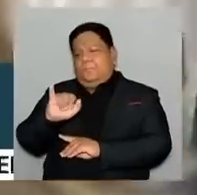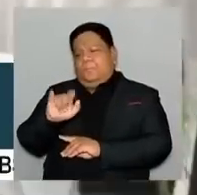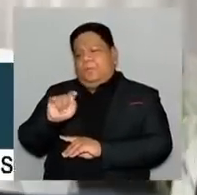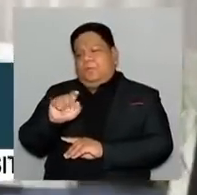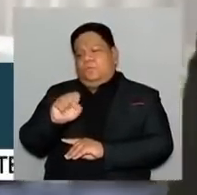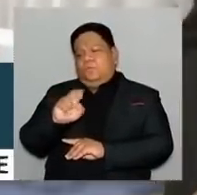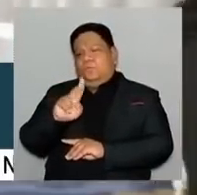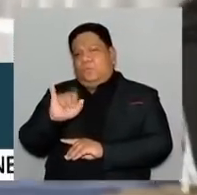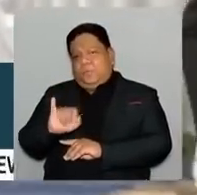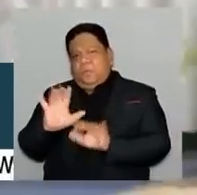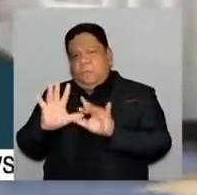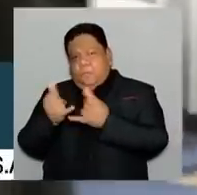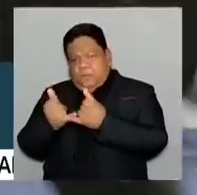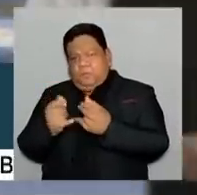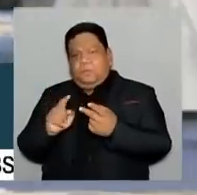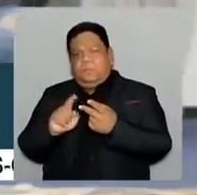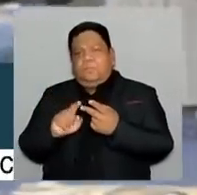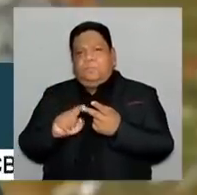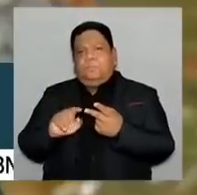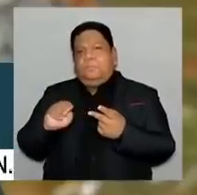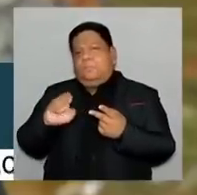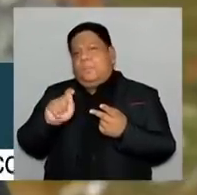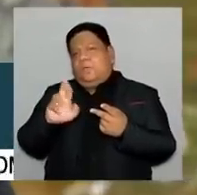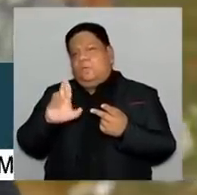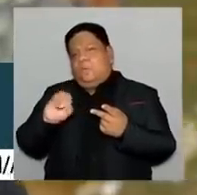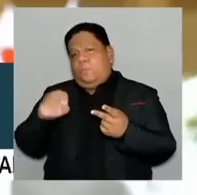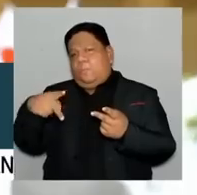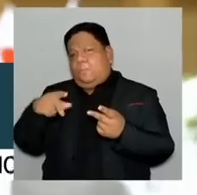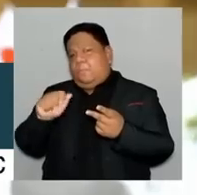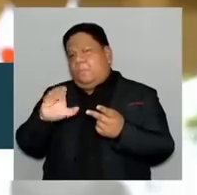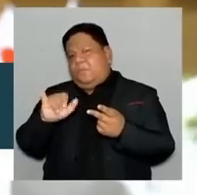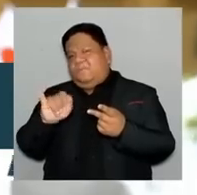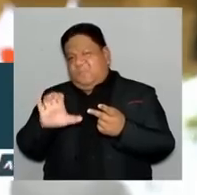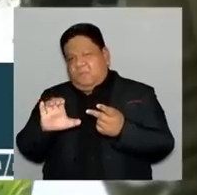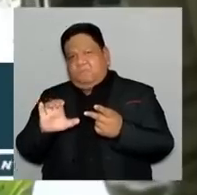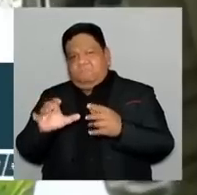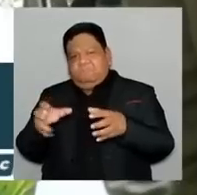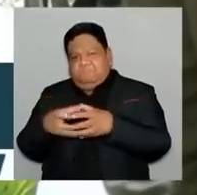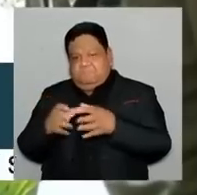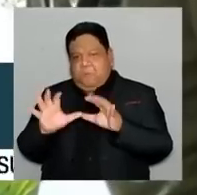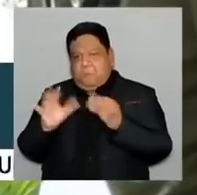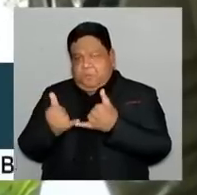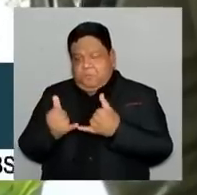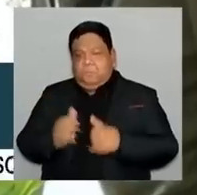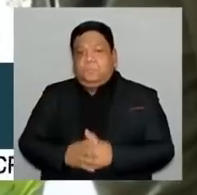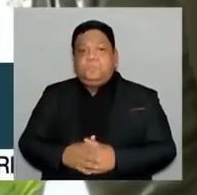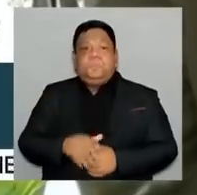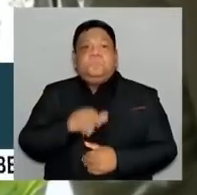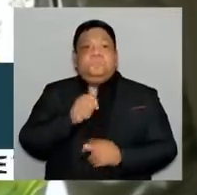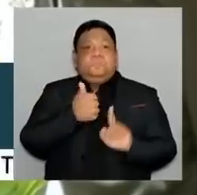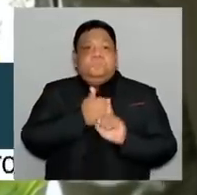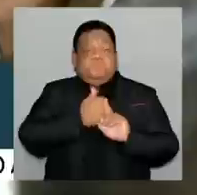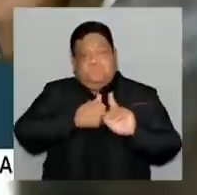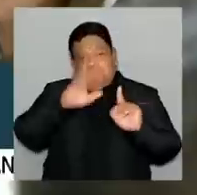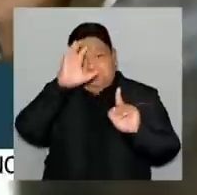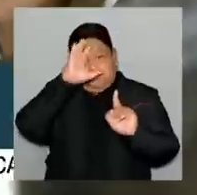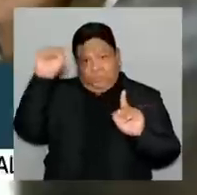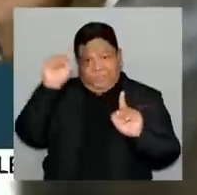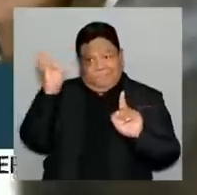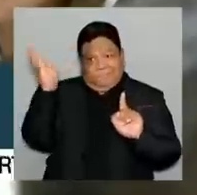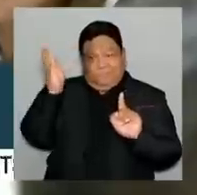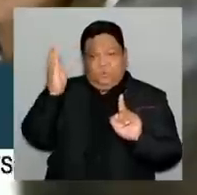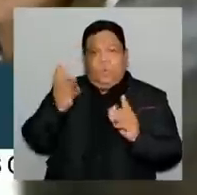Pacific Investments Corporation. In his message, the President stressed his intention to revitalize the Philippines' partnership